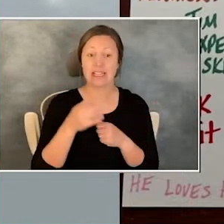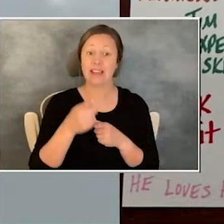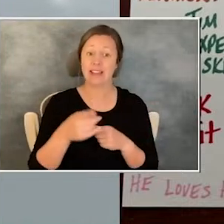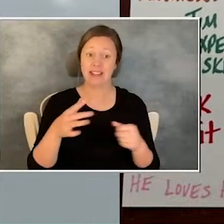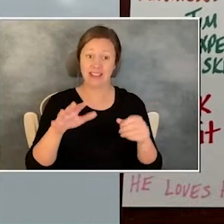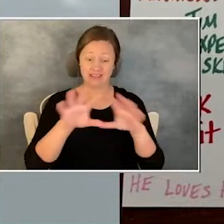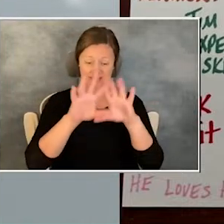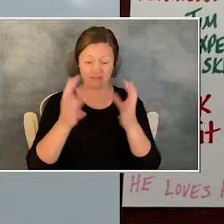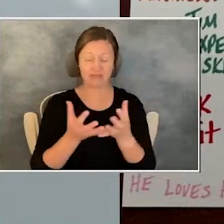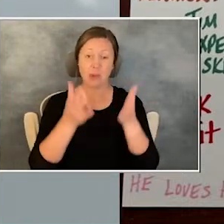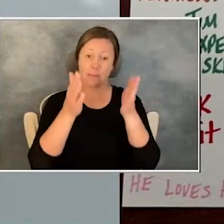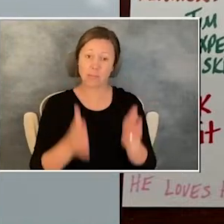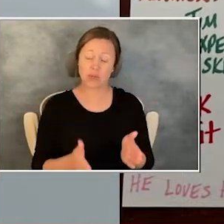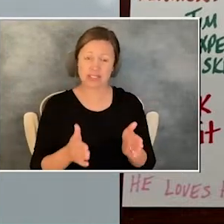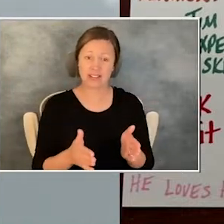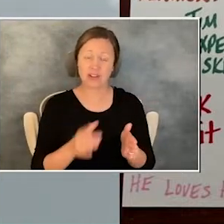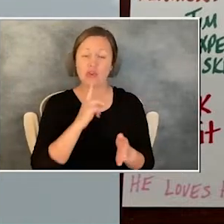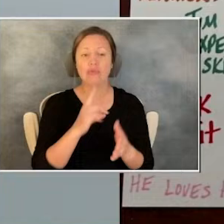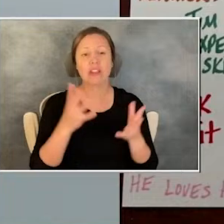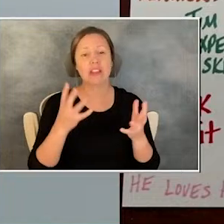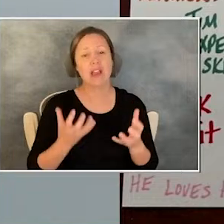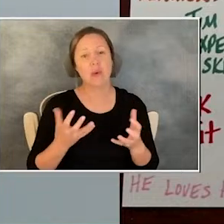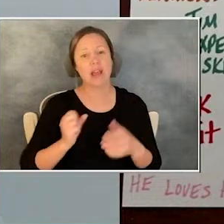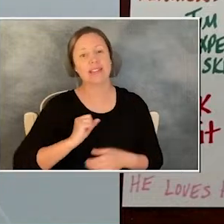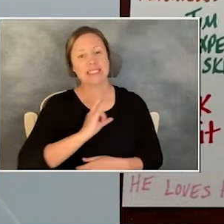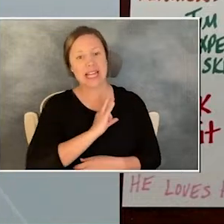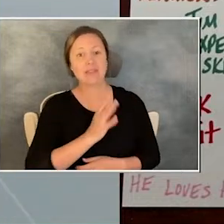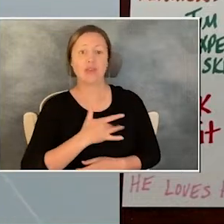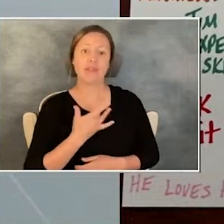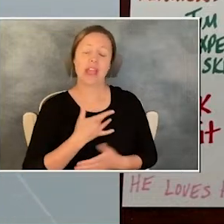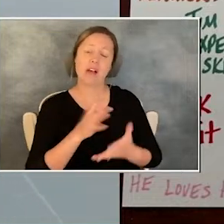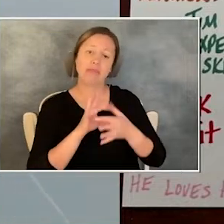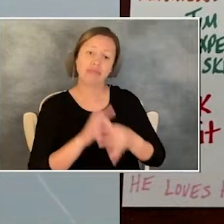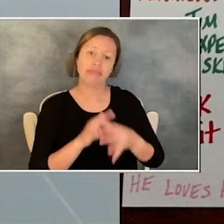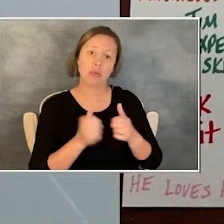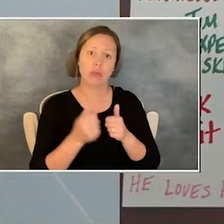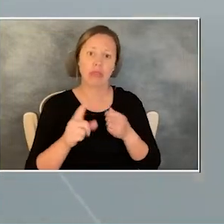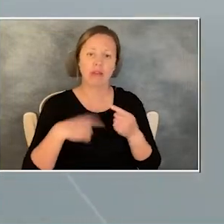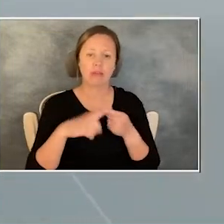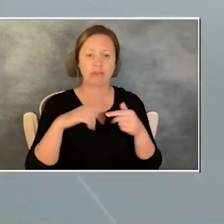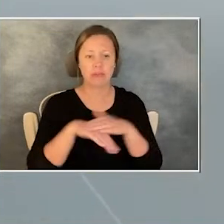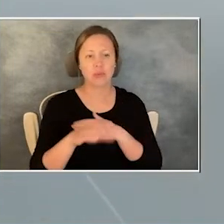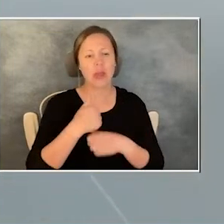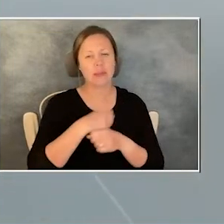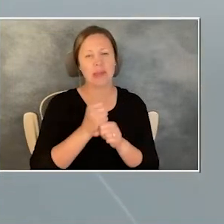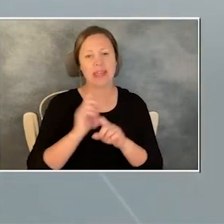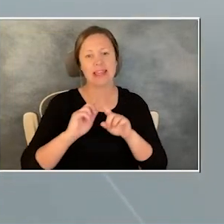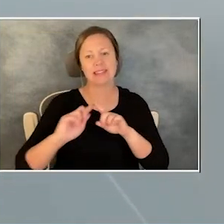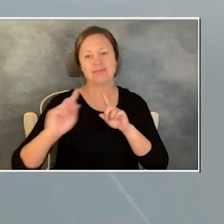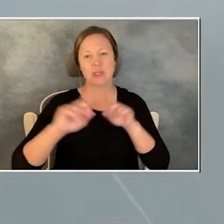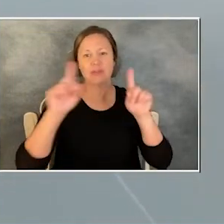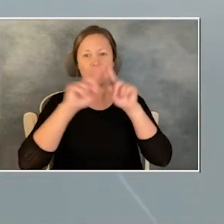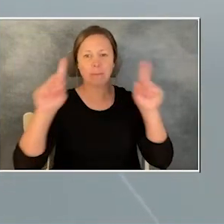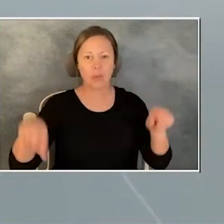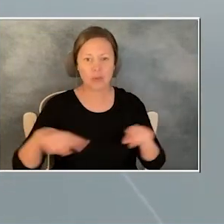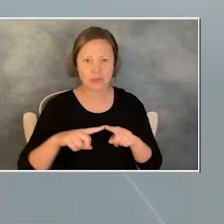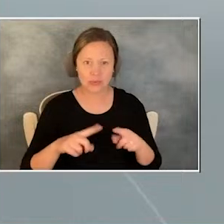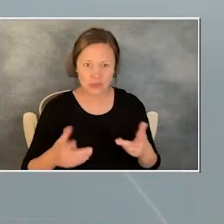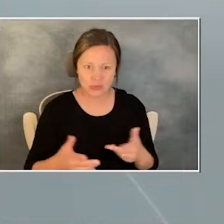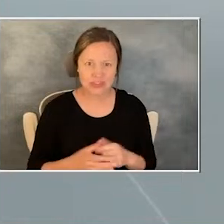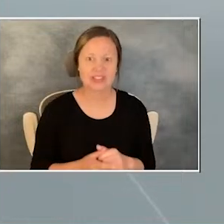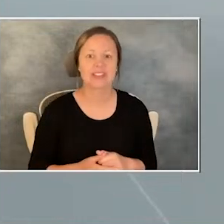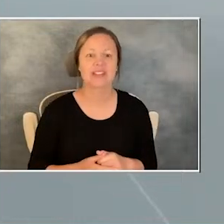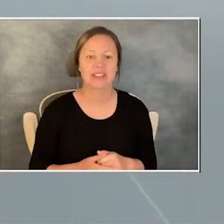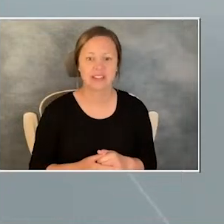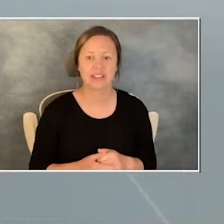they do, but I want them to really feel it when they walk in. So I made a series of posters, what we love about him. Ask me about these cool